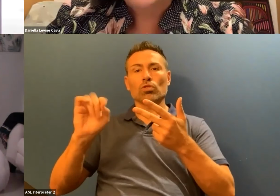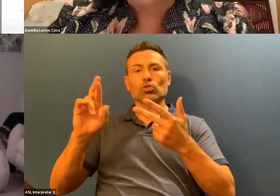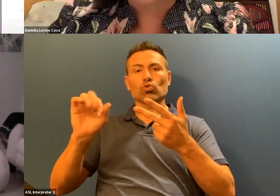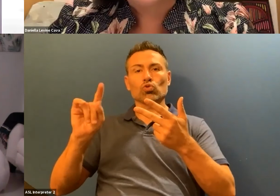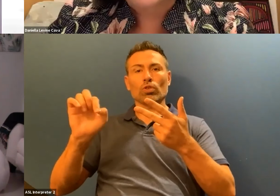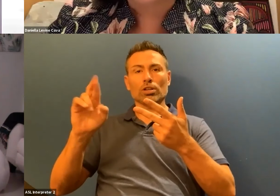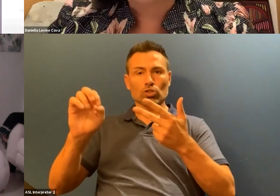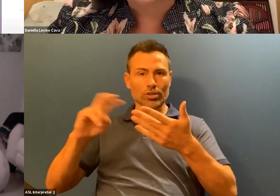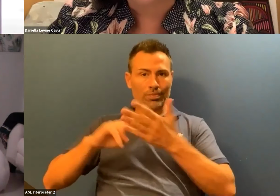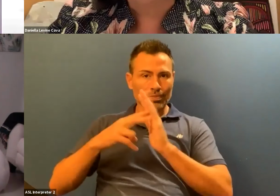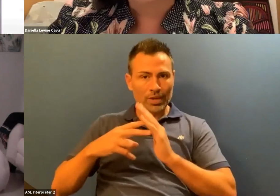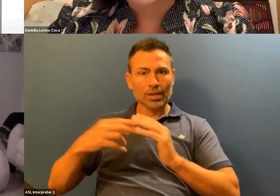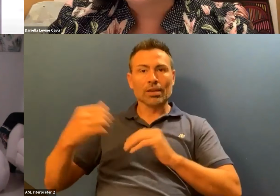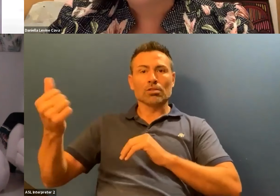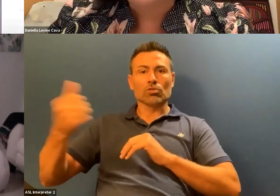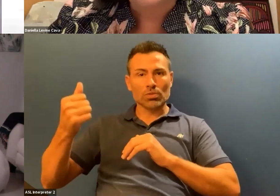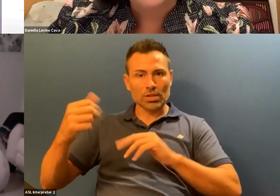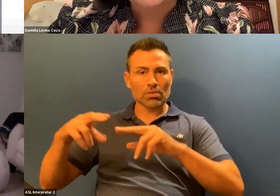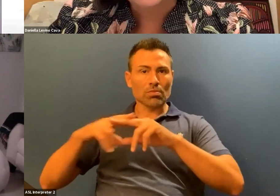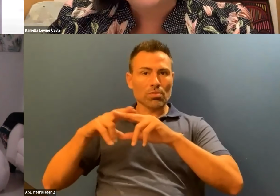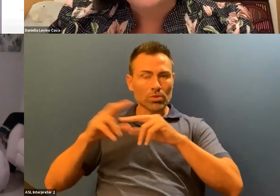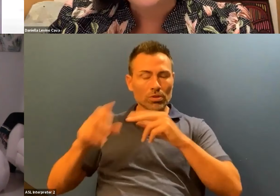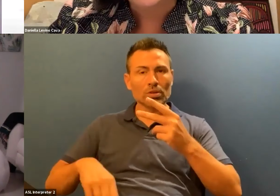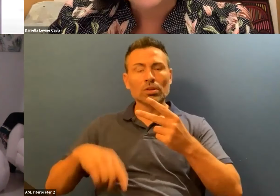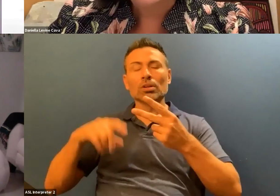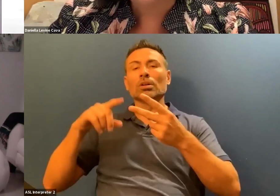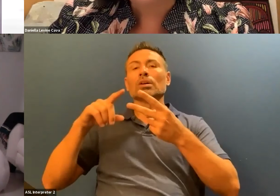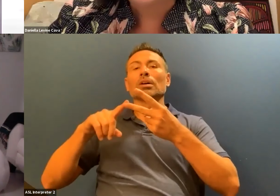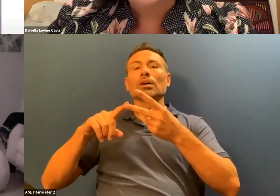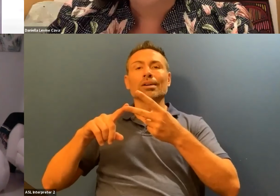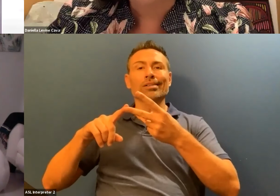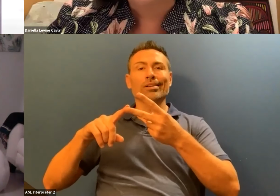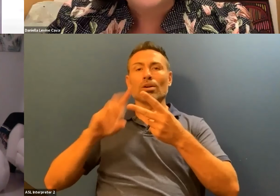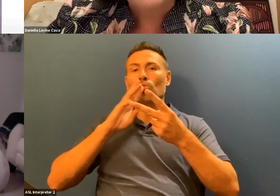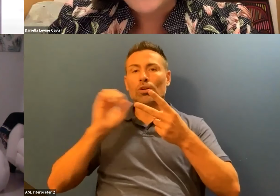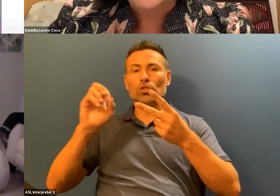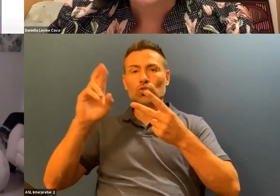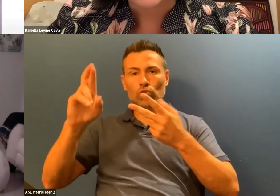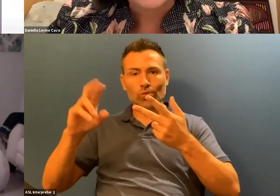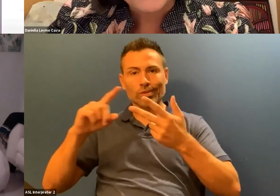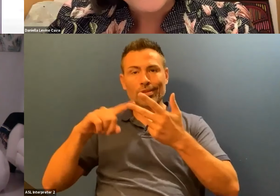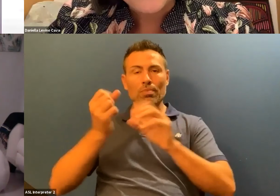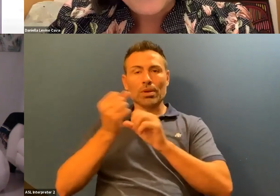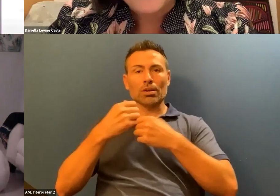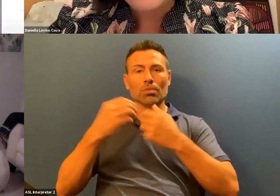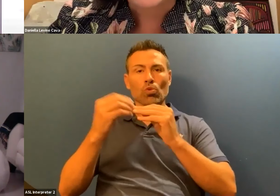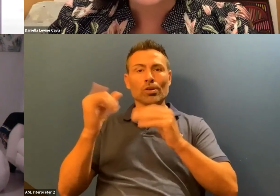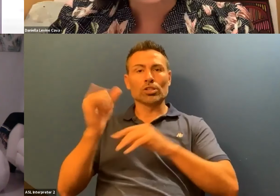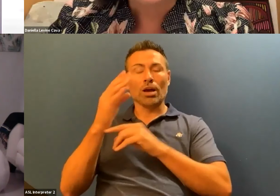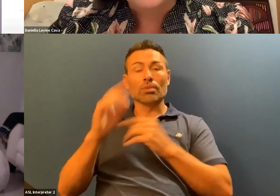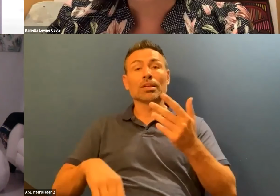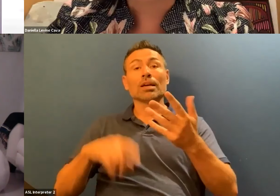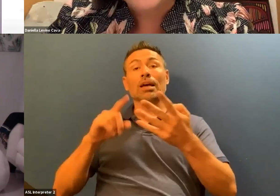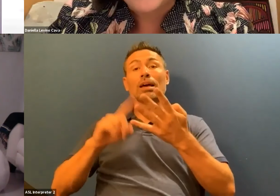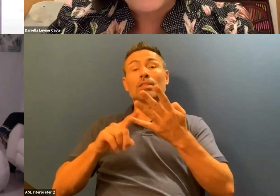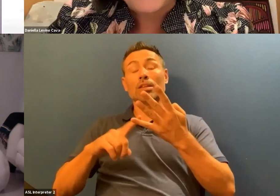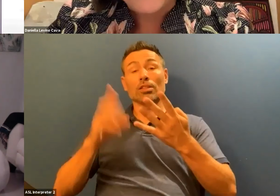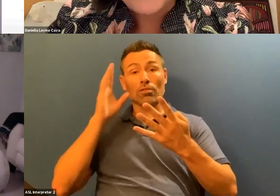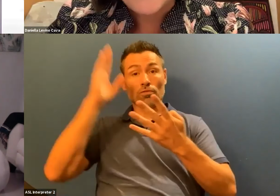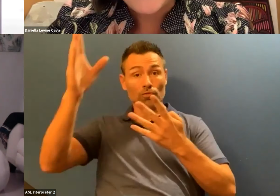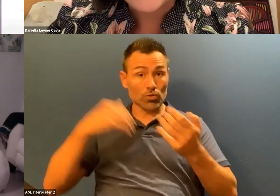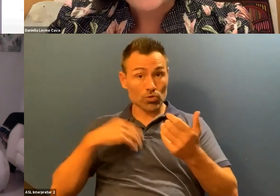jobs, and then moving forward into the future to rebrand our tourism economy, make sure people know we're ready